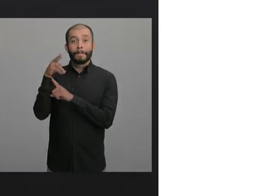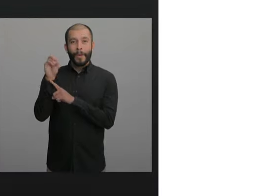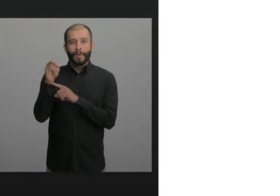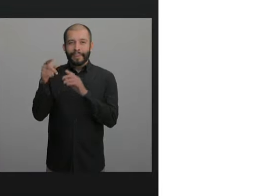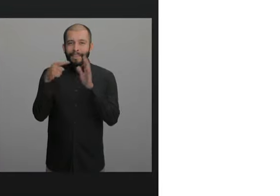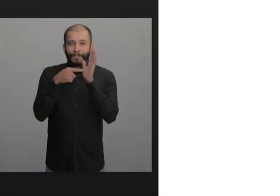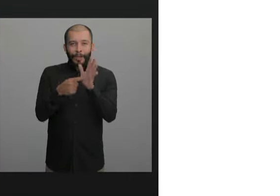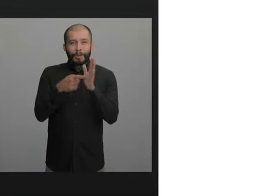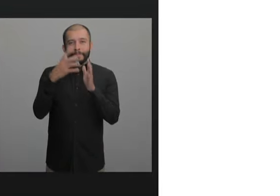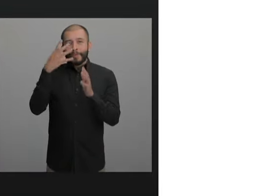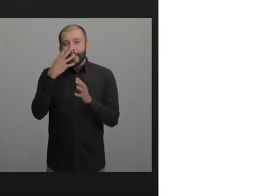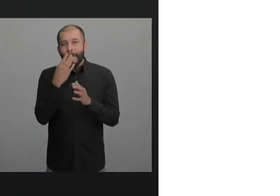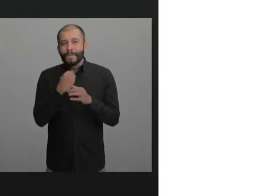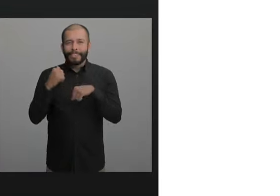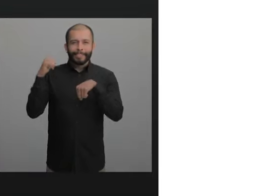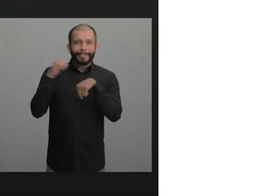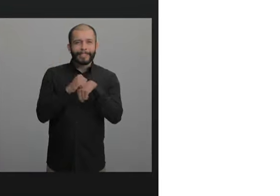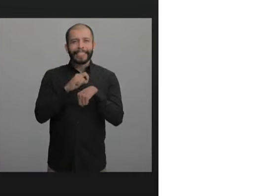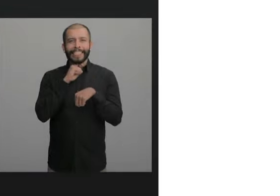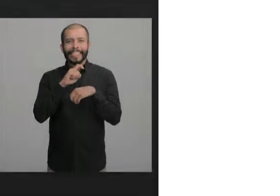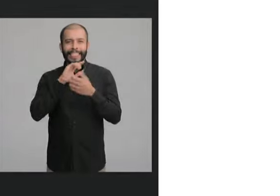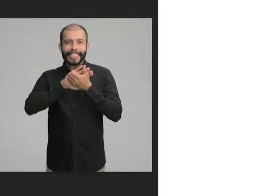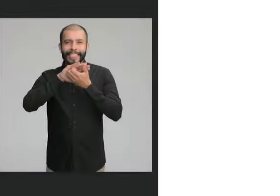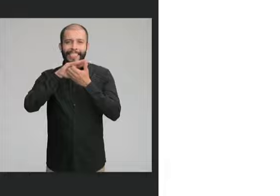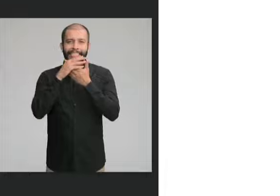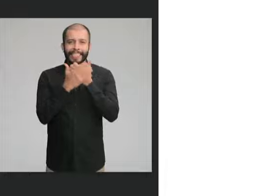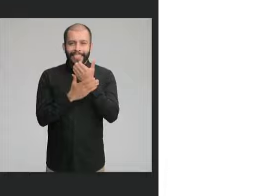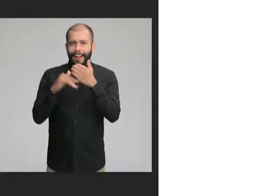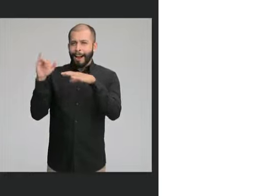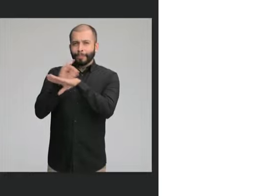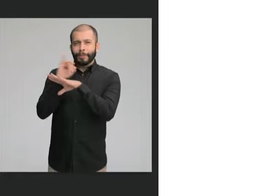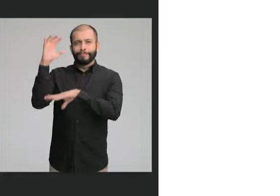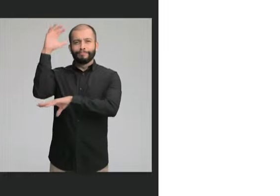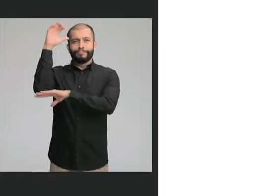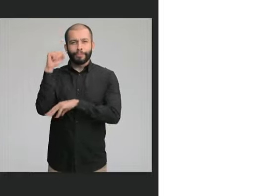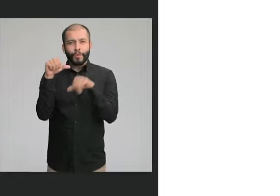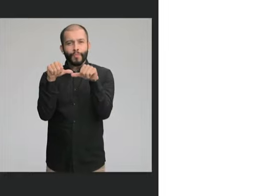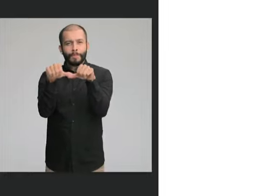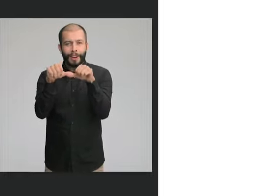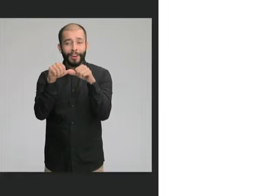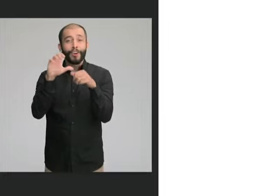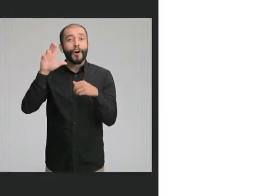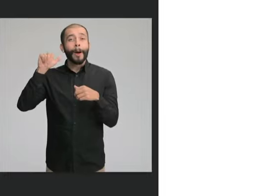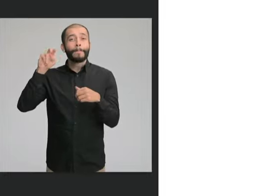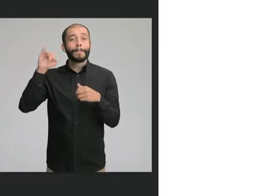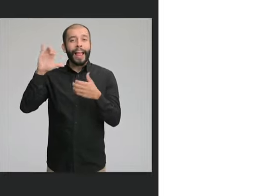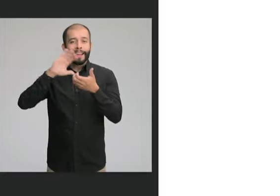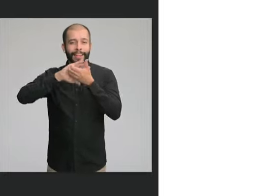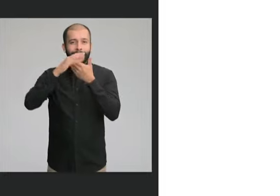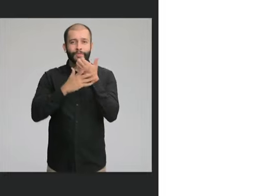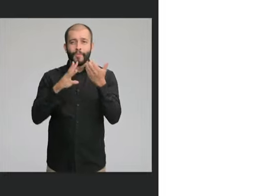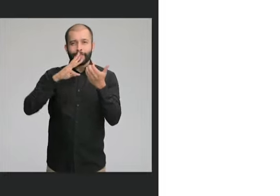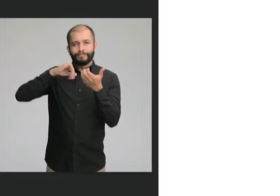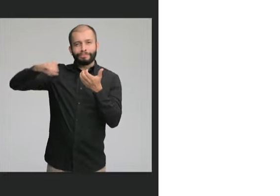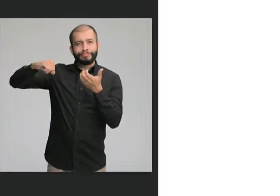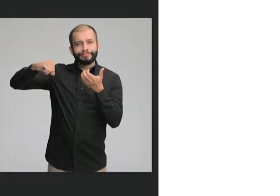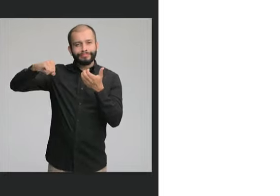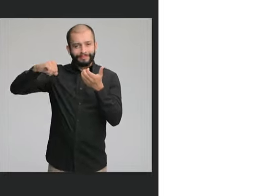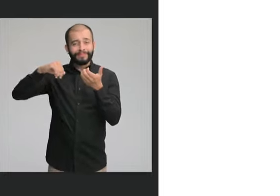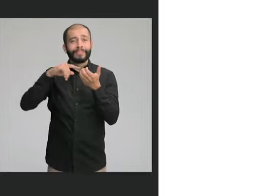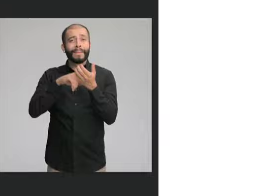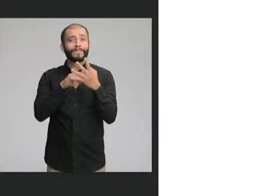On okay, surgical Jaws. Grade stainless steel. Together with our industry-leading durability features, including ceramic shield and okay. water